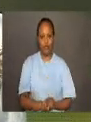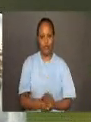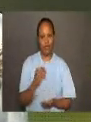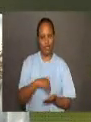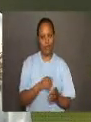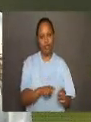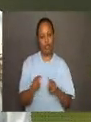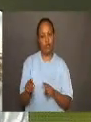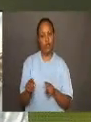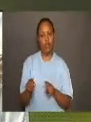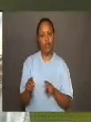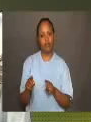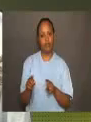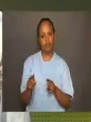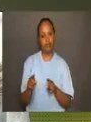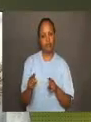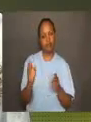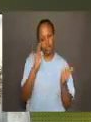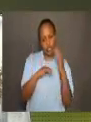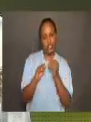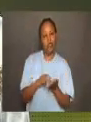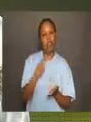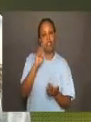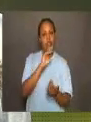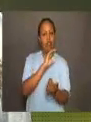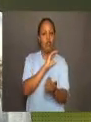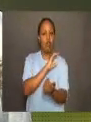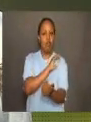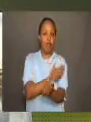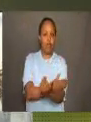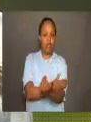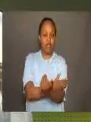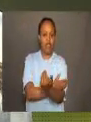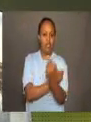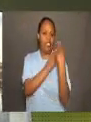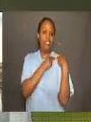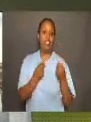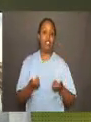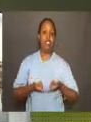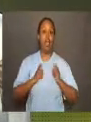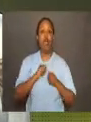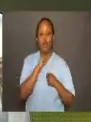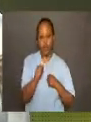the problems that arise when power is exercised without authority.